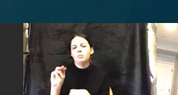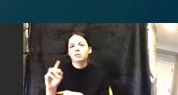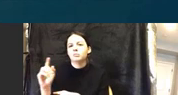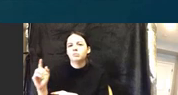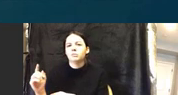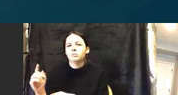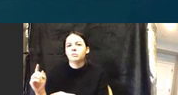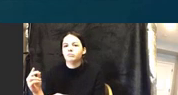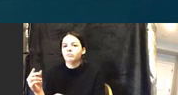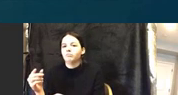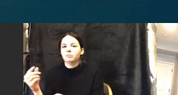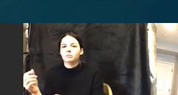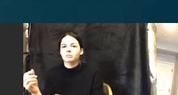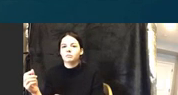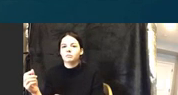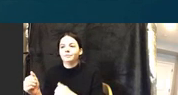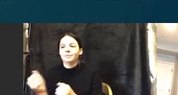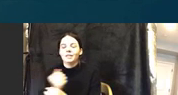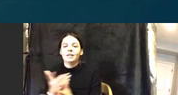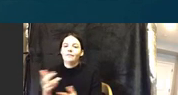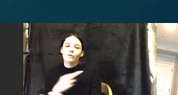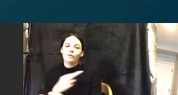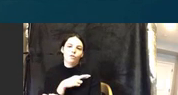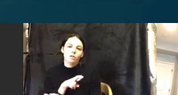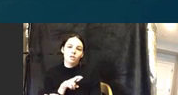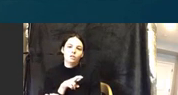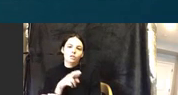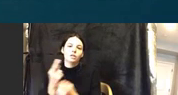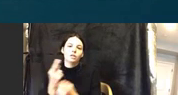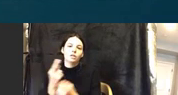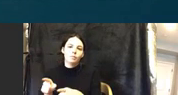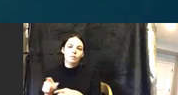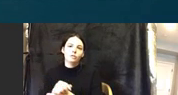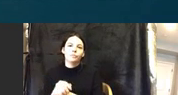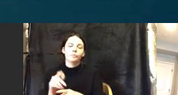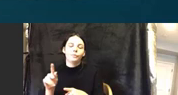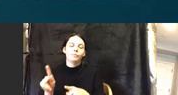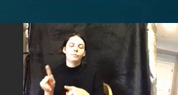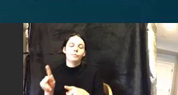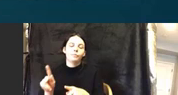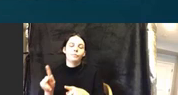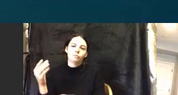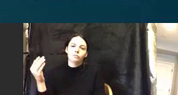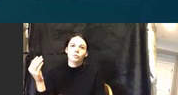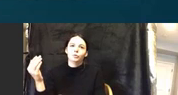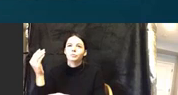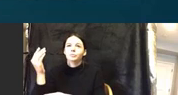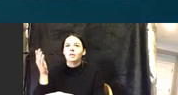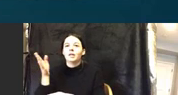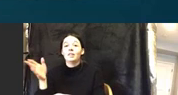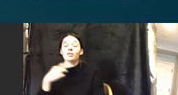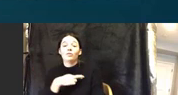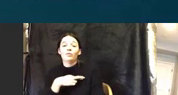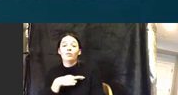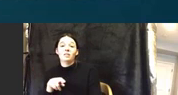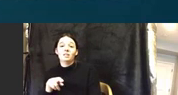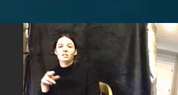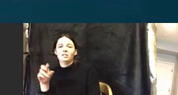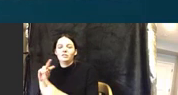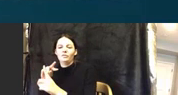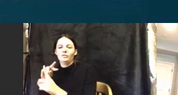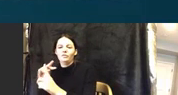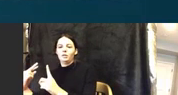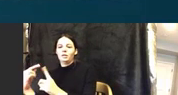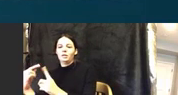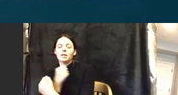every religion. You have people who interpret their religion as love, and you have other people who interpret their religion